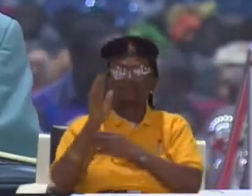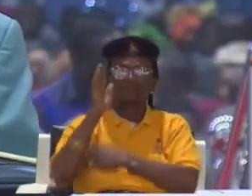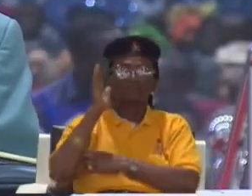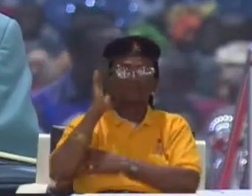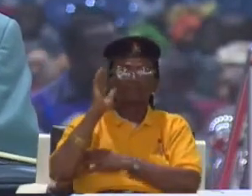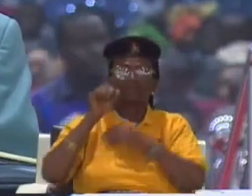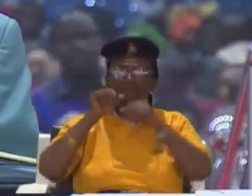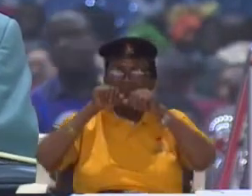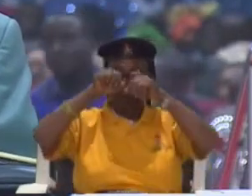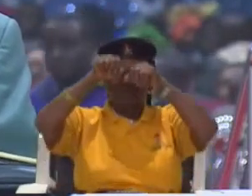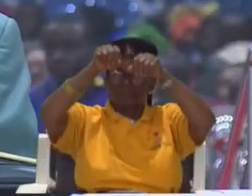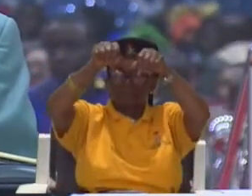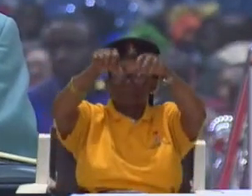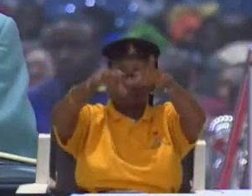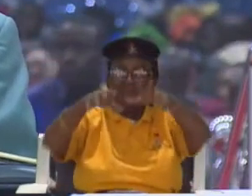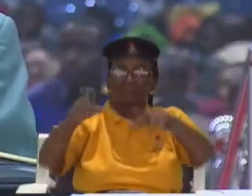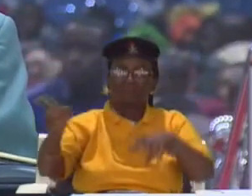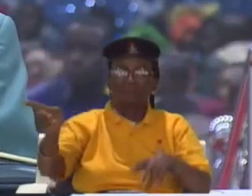mightily. I